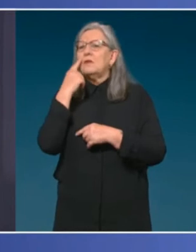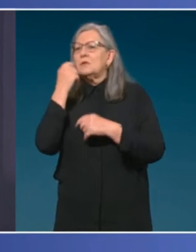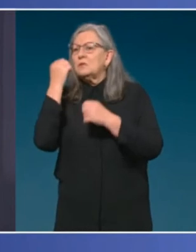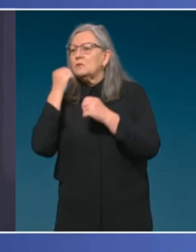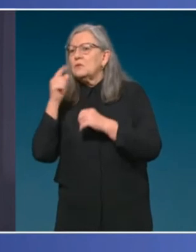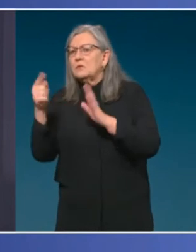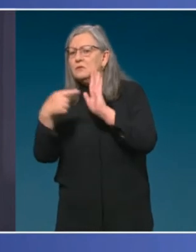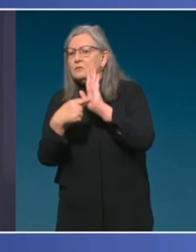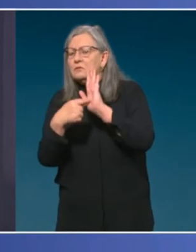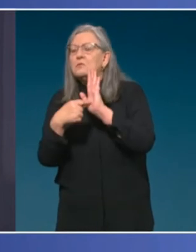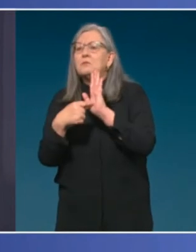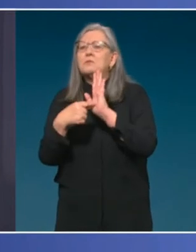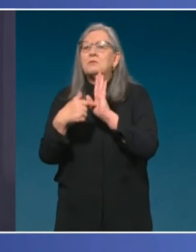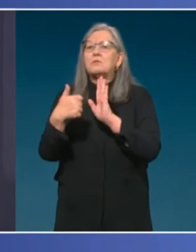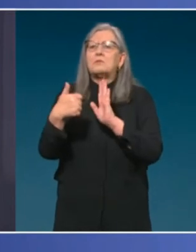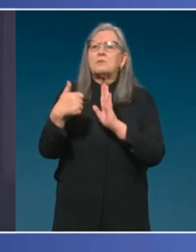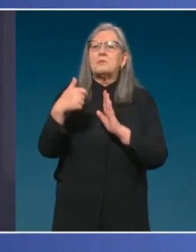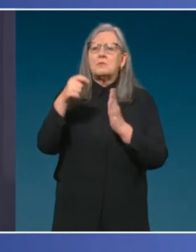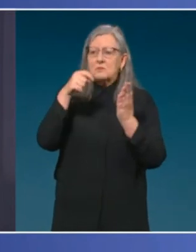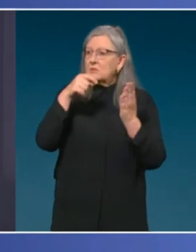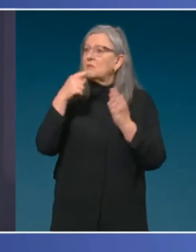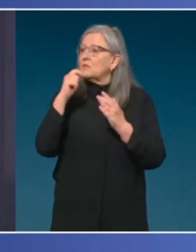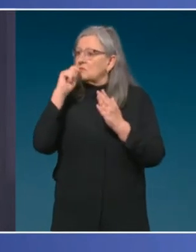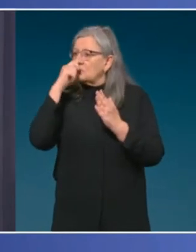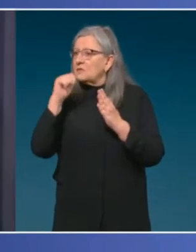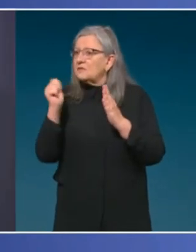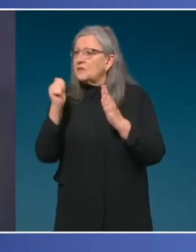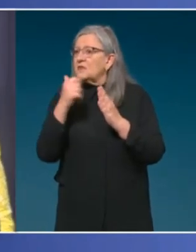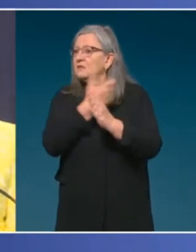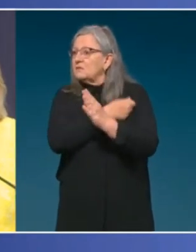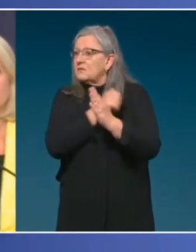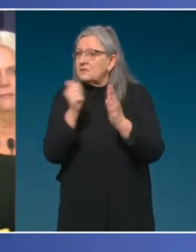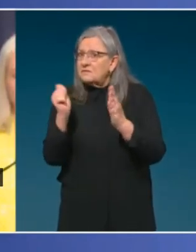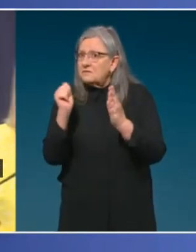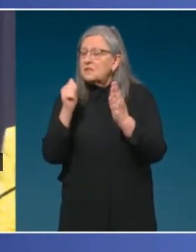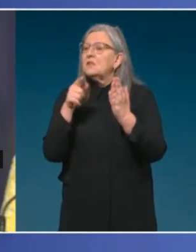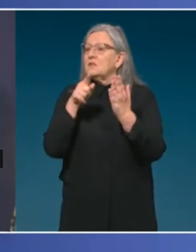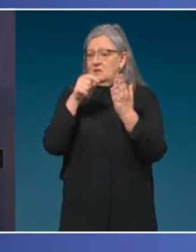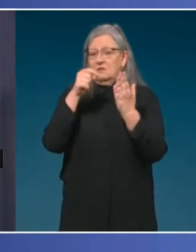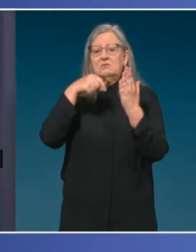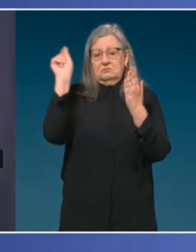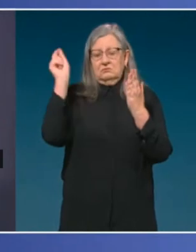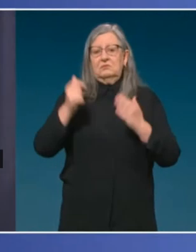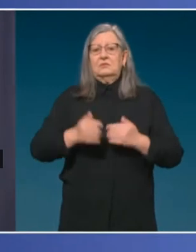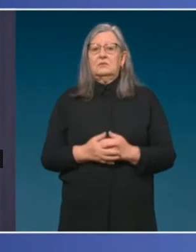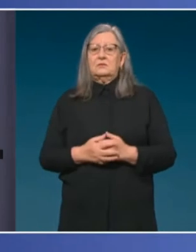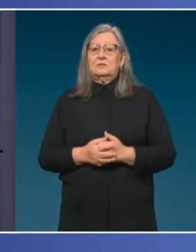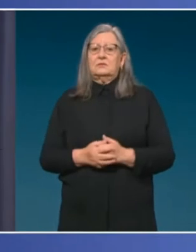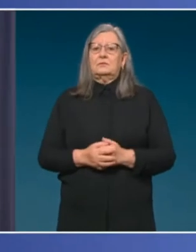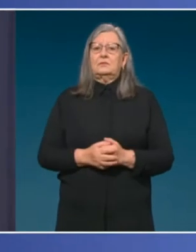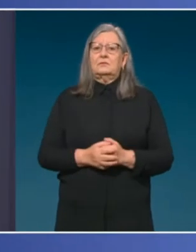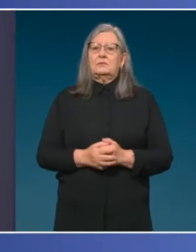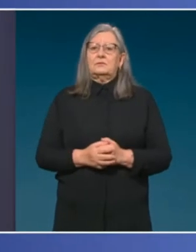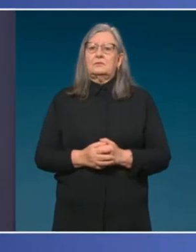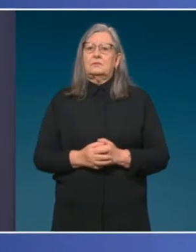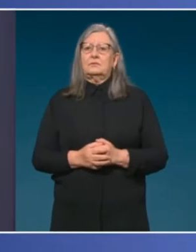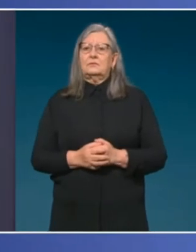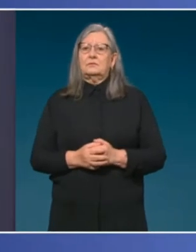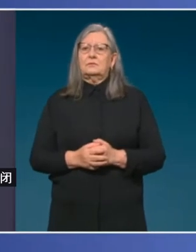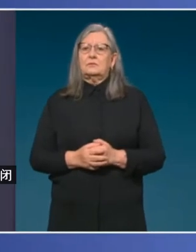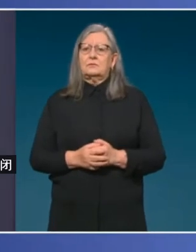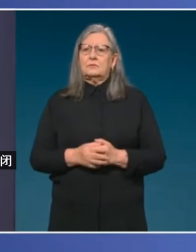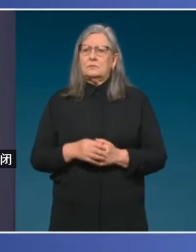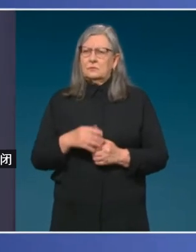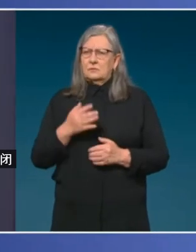vaccination status. Great. Rachel? Minister, you said earlier that Australia is as well prepared as any country to deal with new variants. So